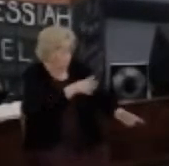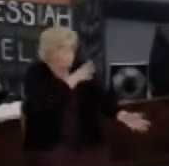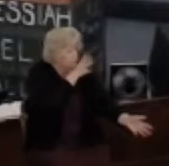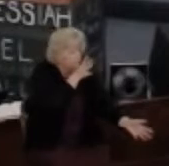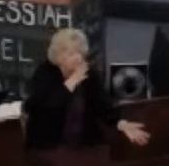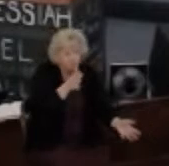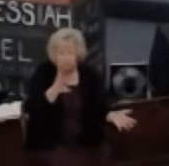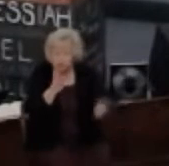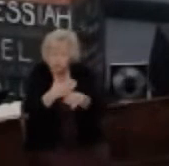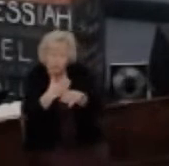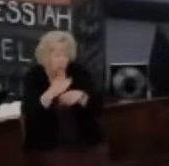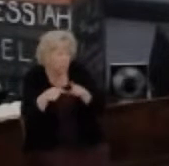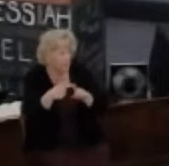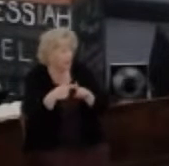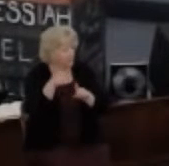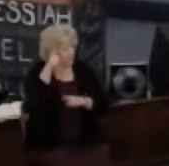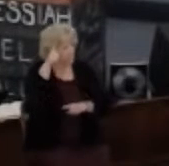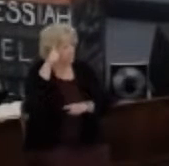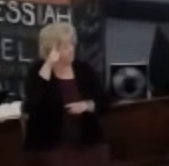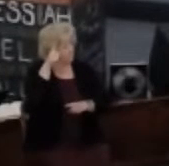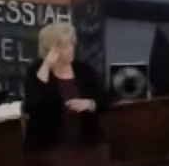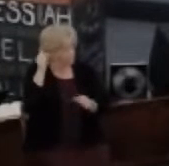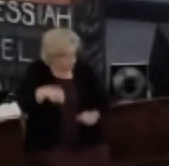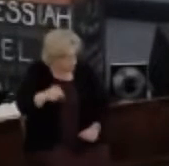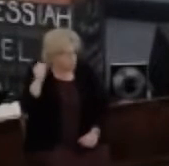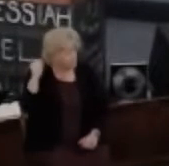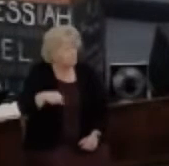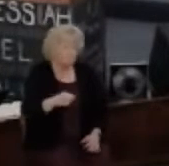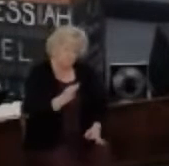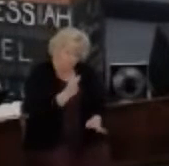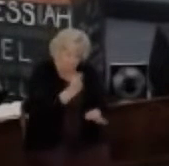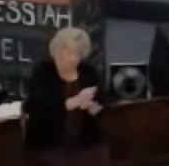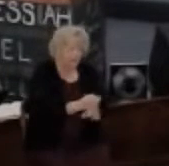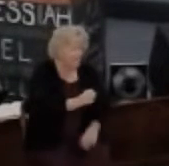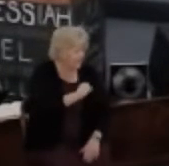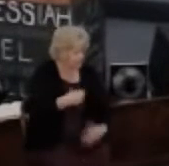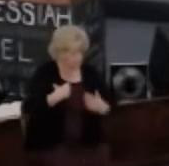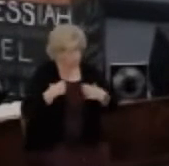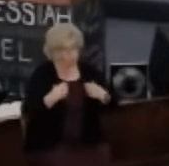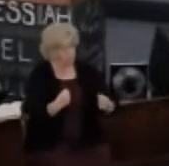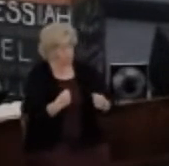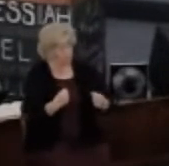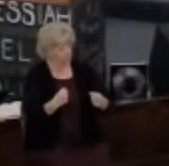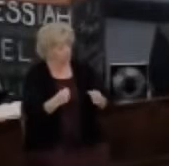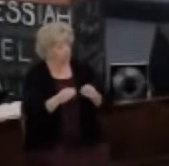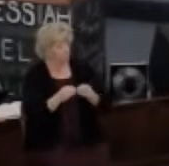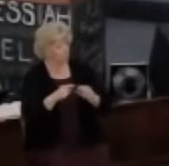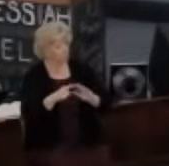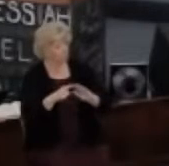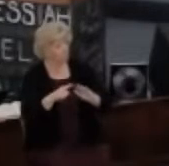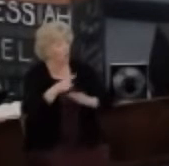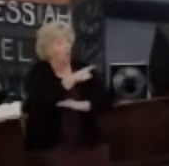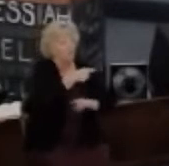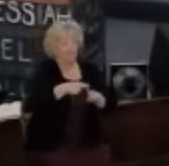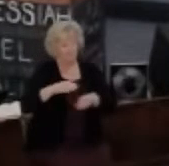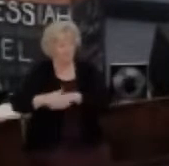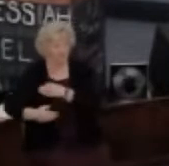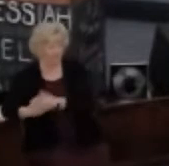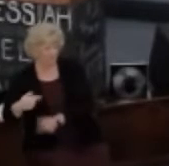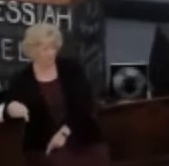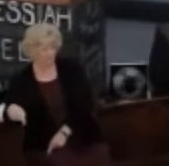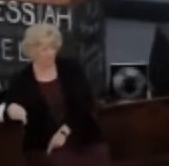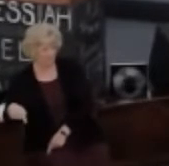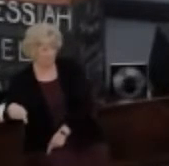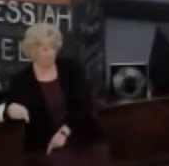to somebody about Jesus. Yeah, it takes faith and it takes courage to push out a little. There's a risk.